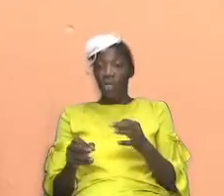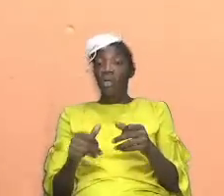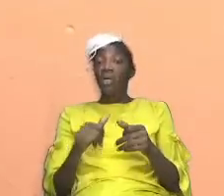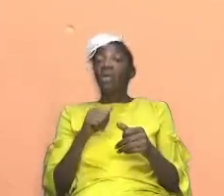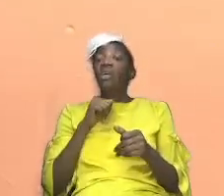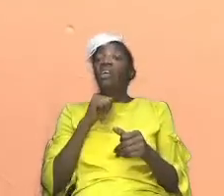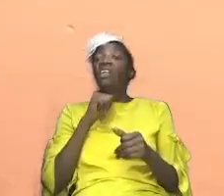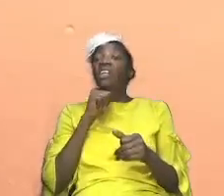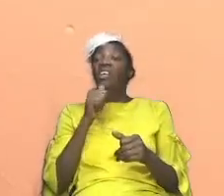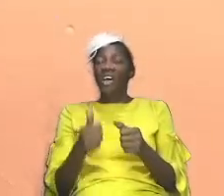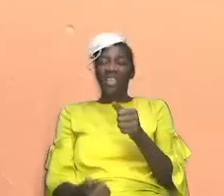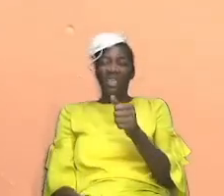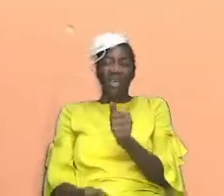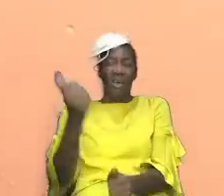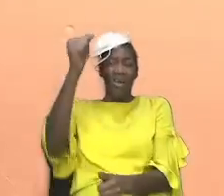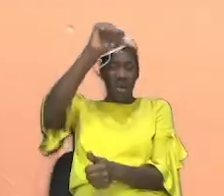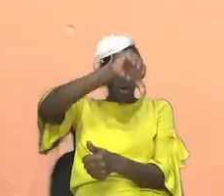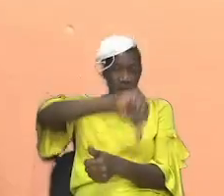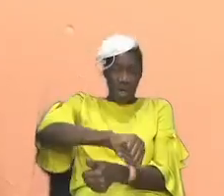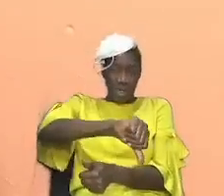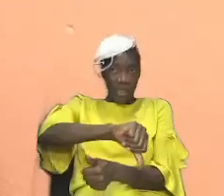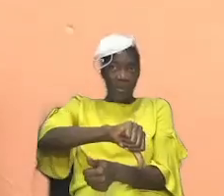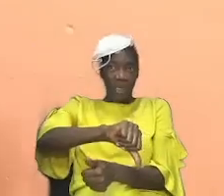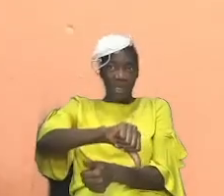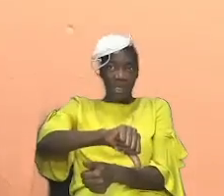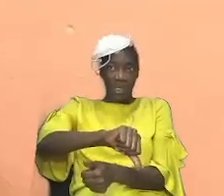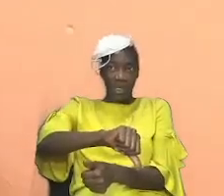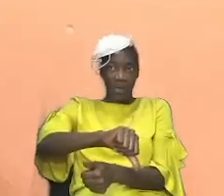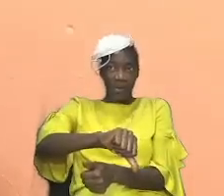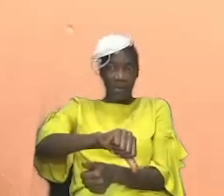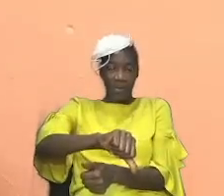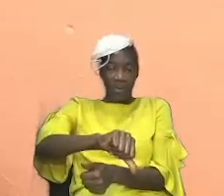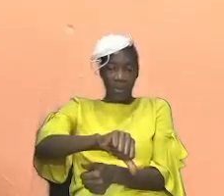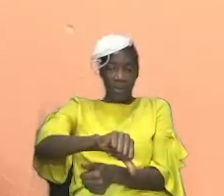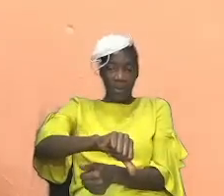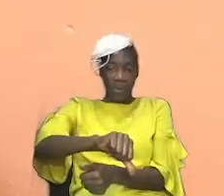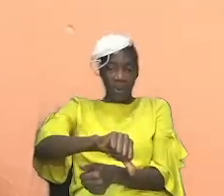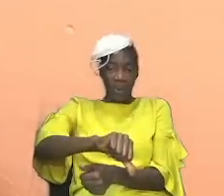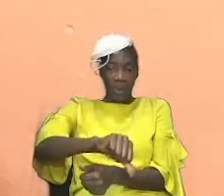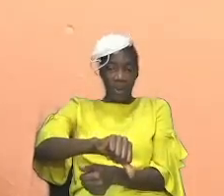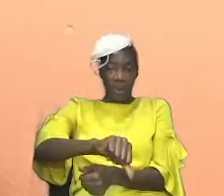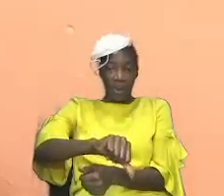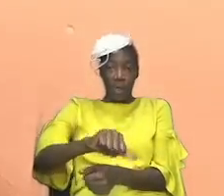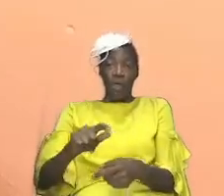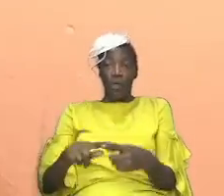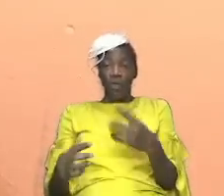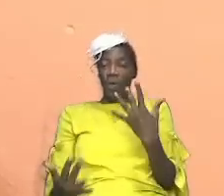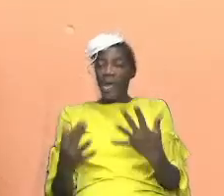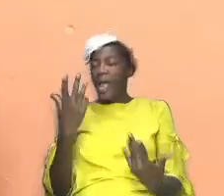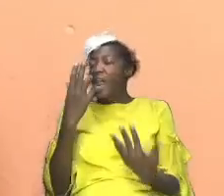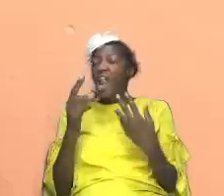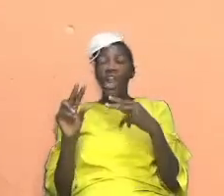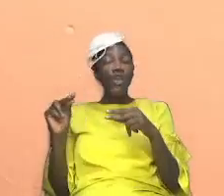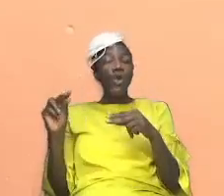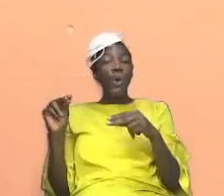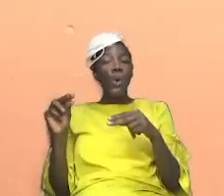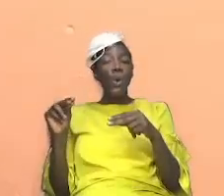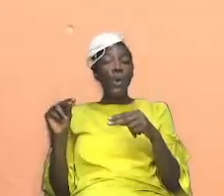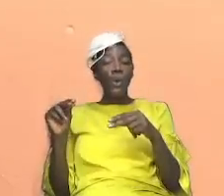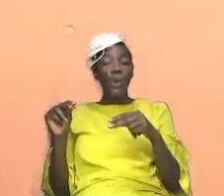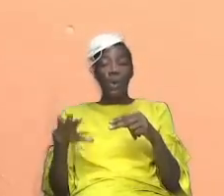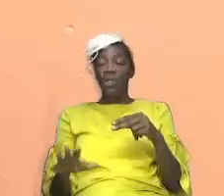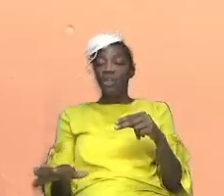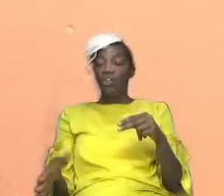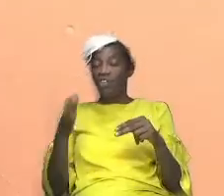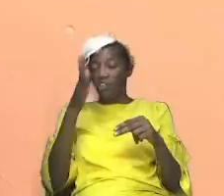of condemnation, where we are going to be consigned afterwards to a lake of fire. No, no, no. Once we are children